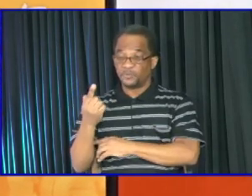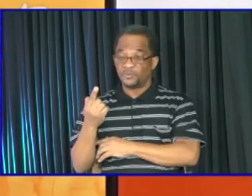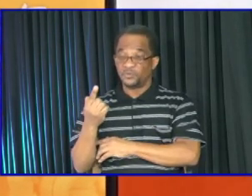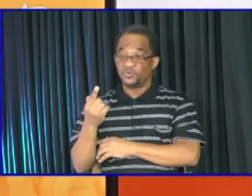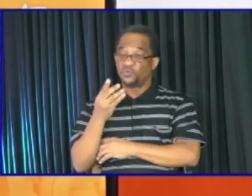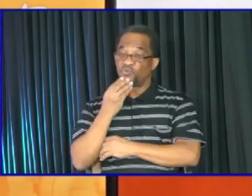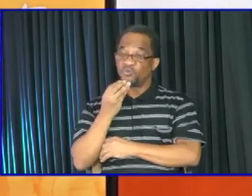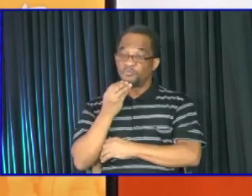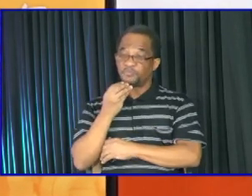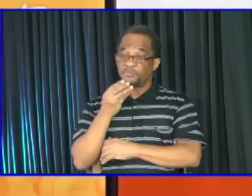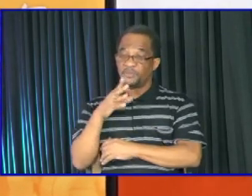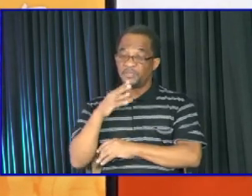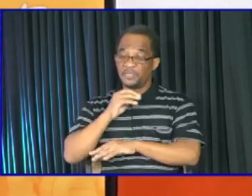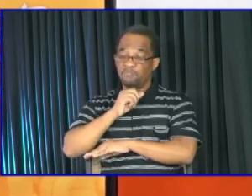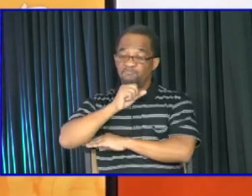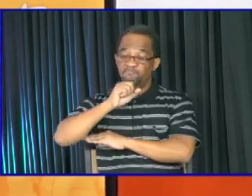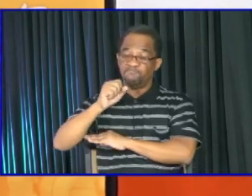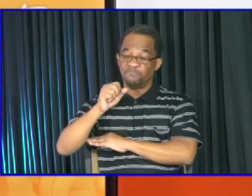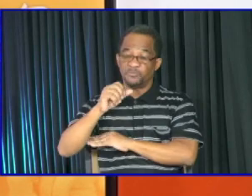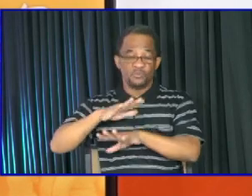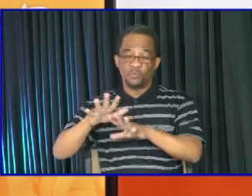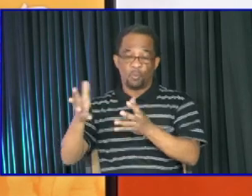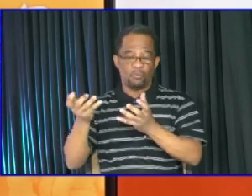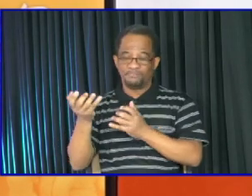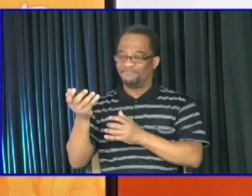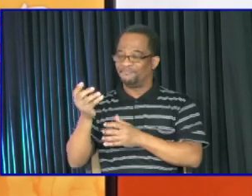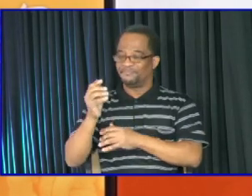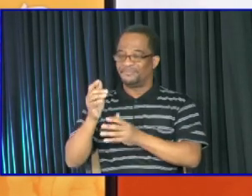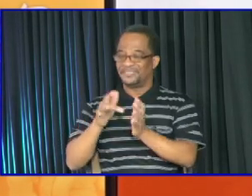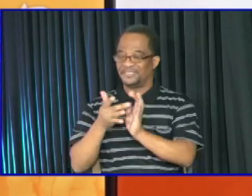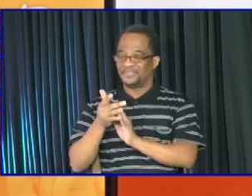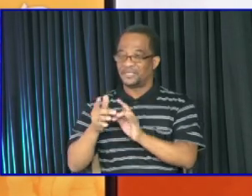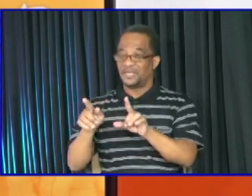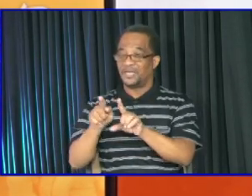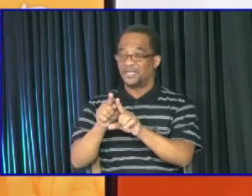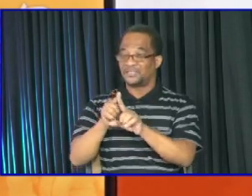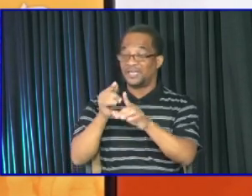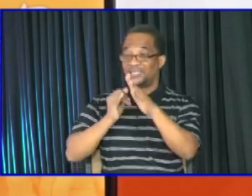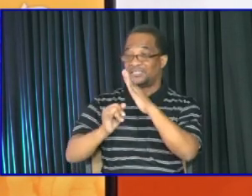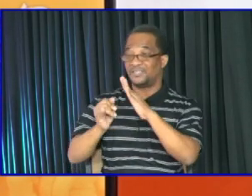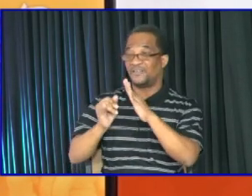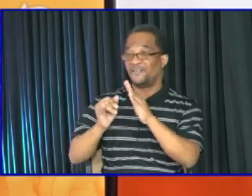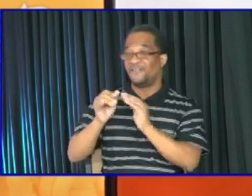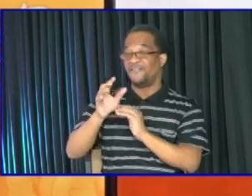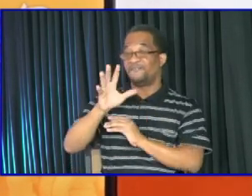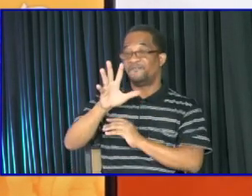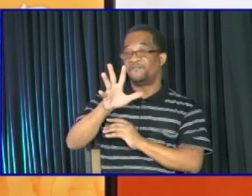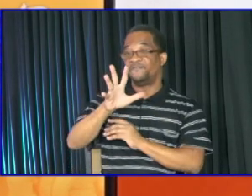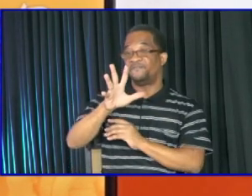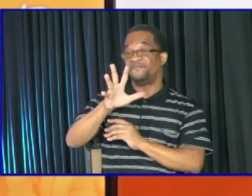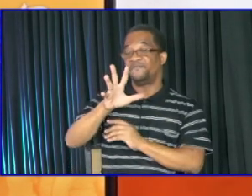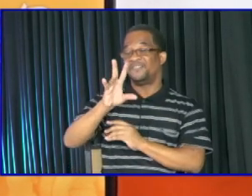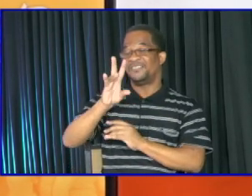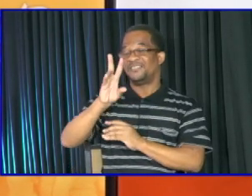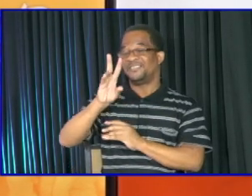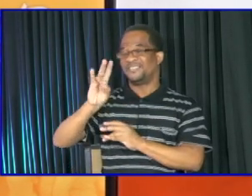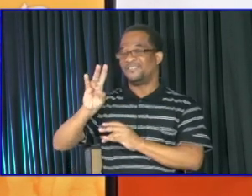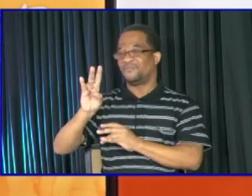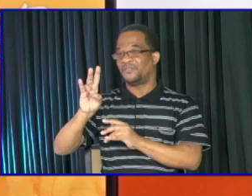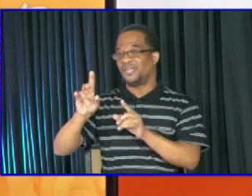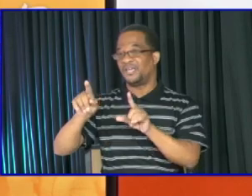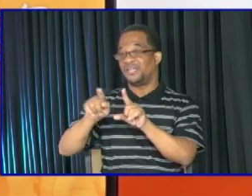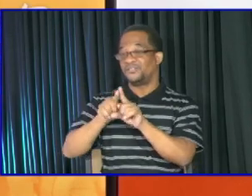Isaiah prophesied in Isaiah 53 verses 4 to 7. "Surely he hath borne our grief and carried our